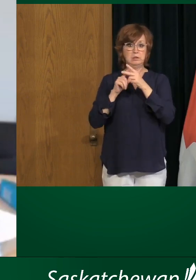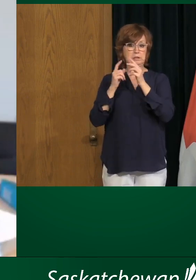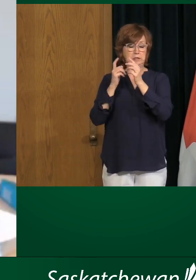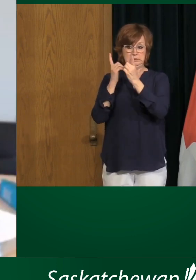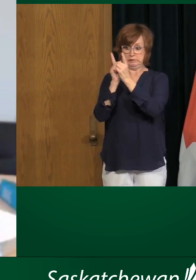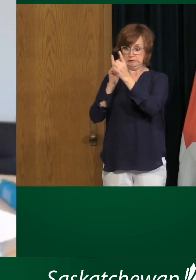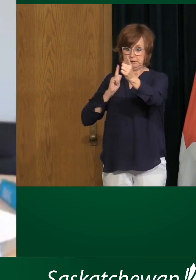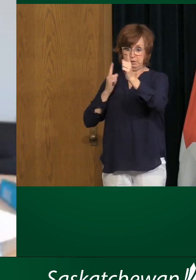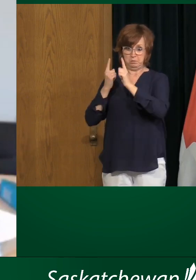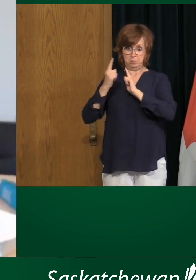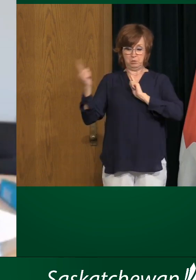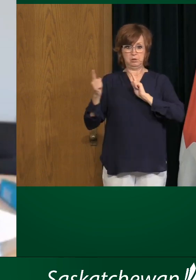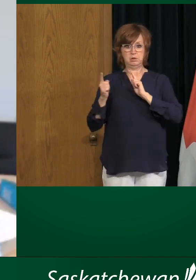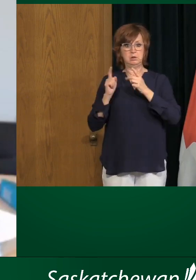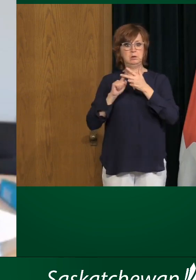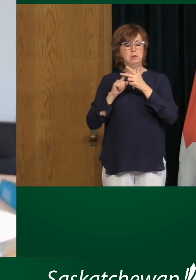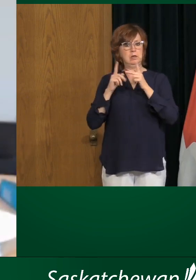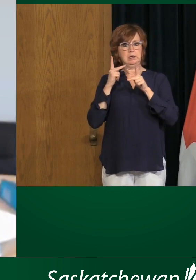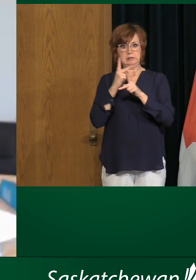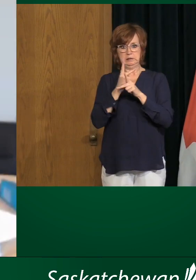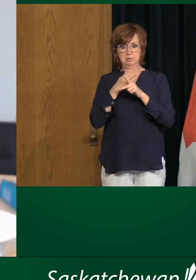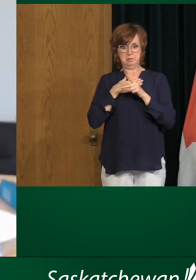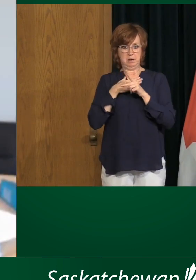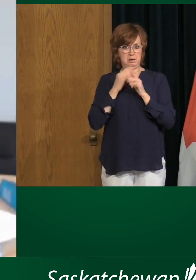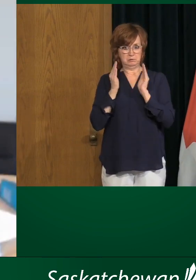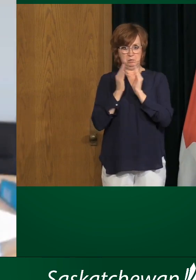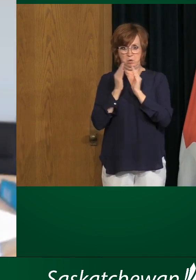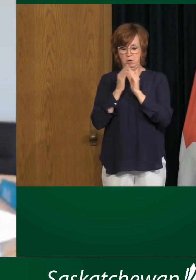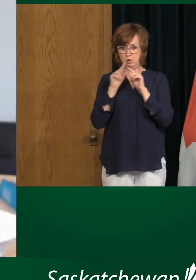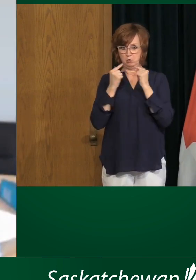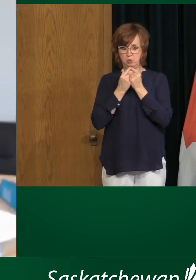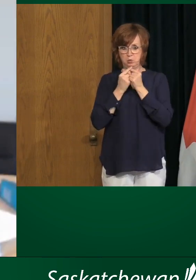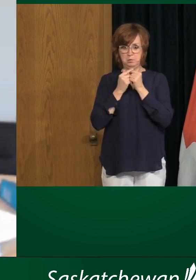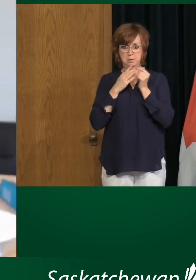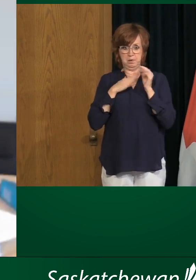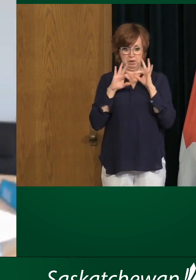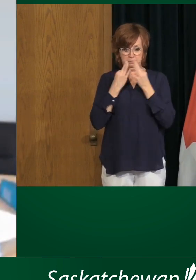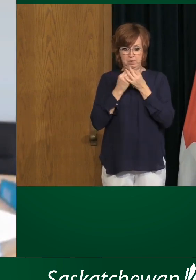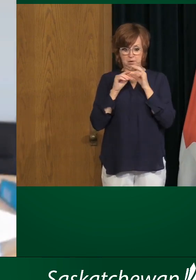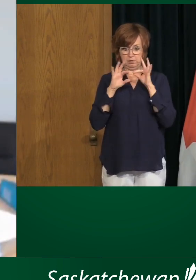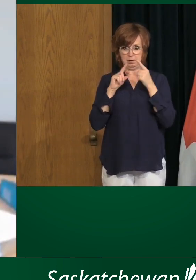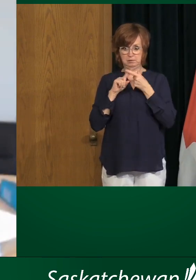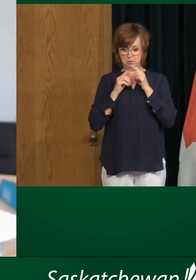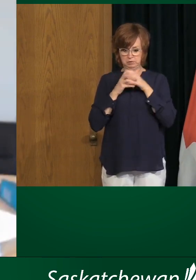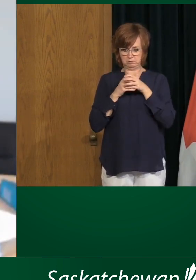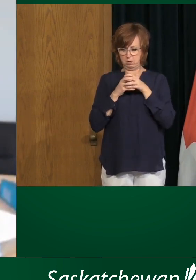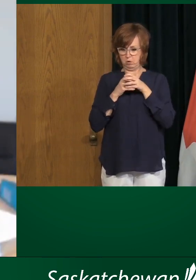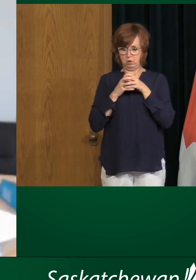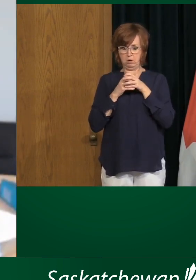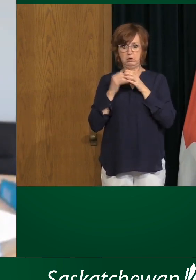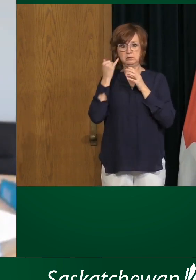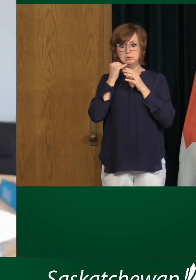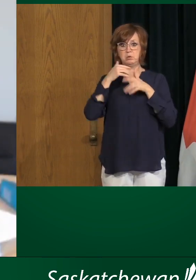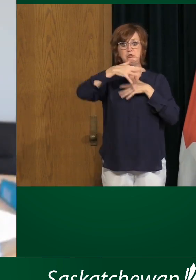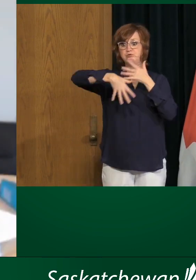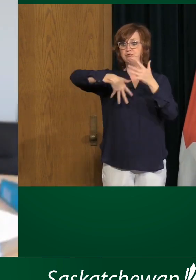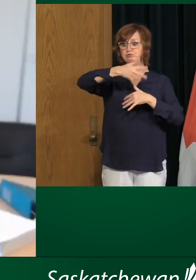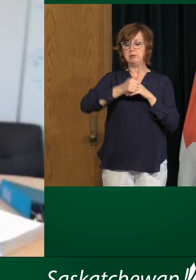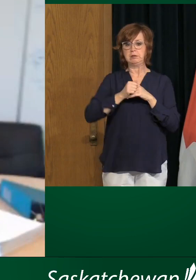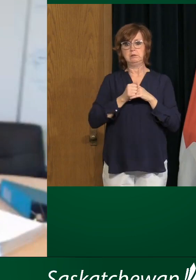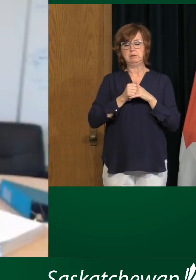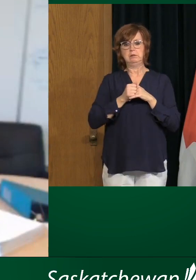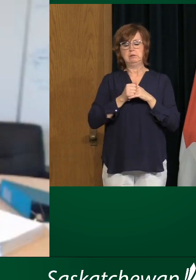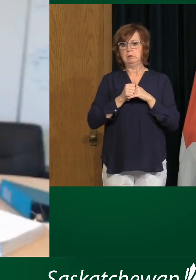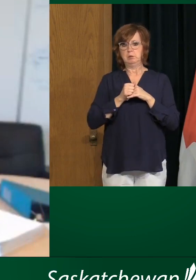those beyond a small circle of family and friends. Together, we can do much to move toward a future that takes what